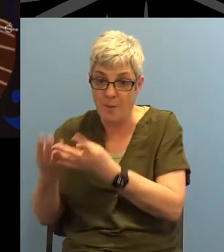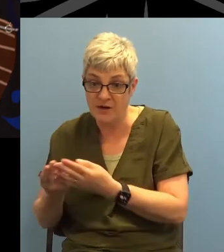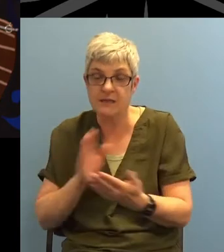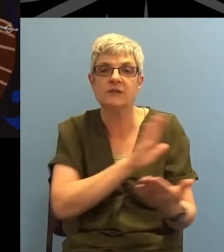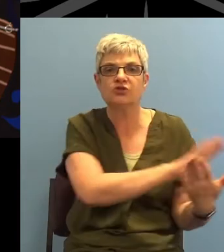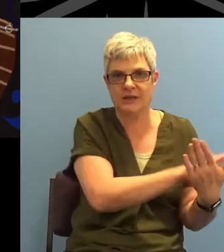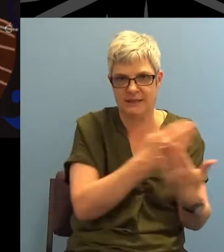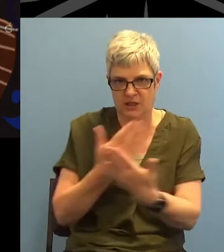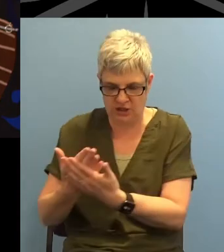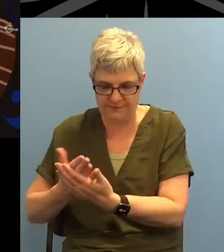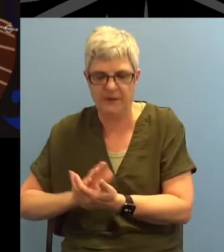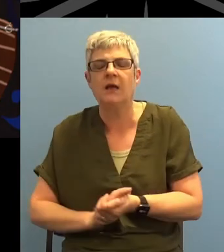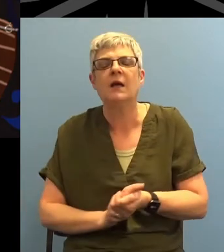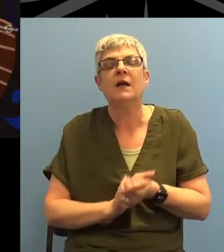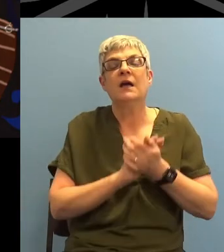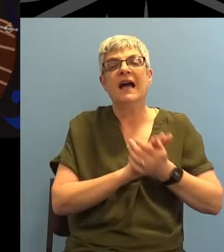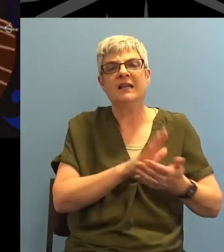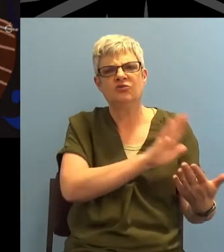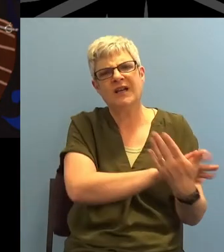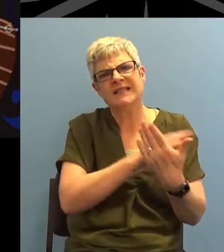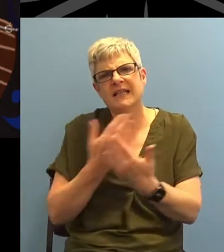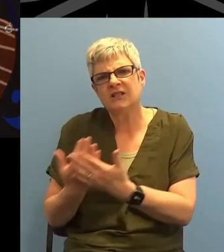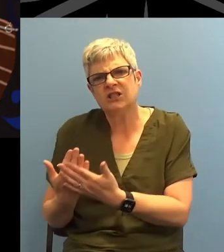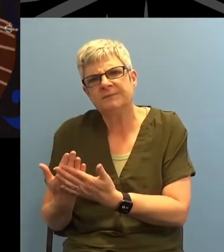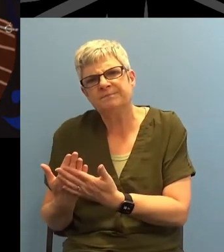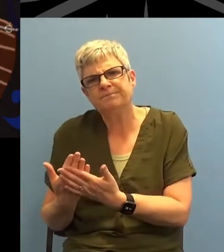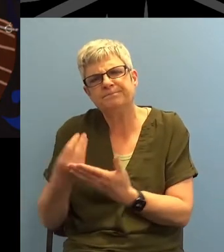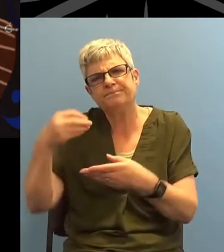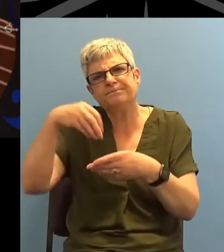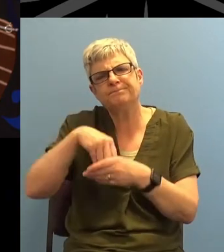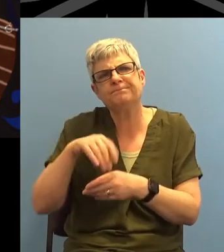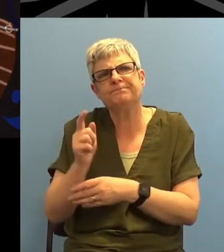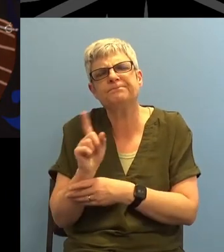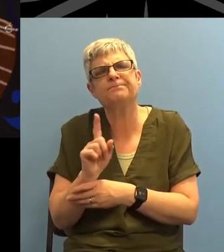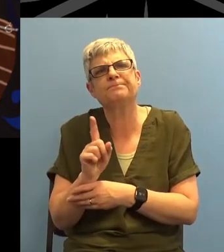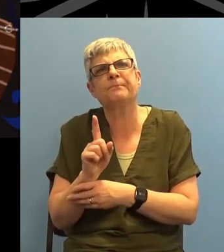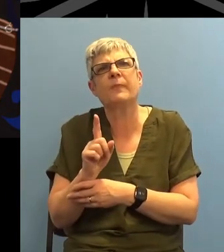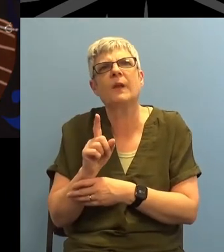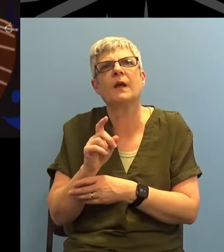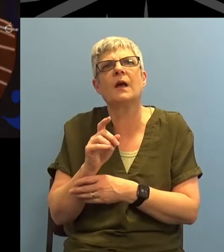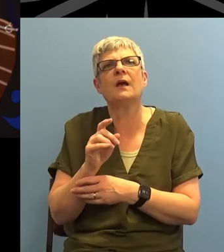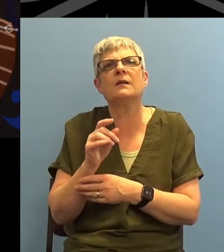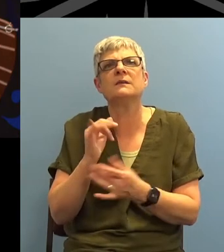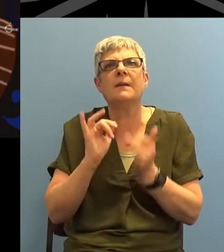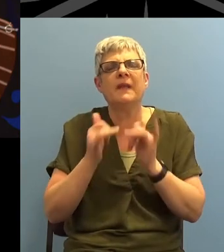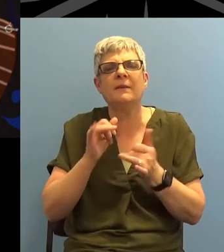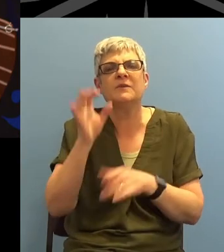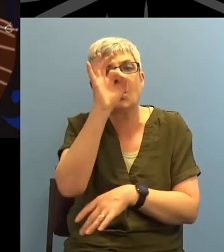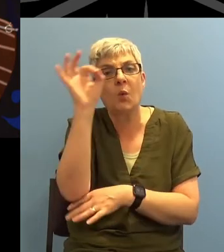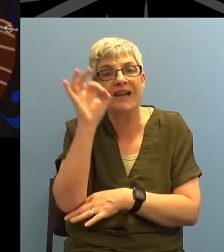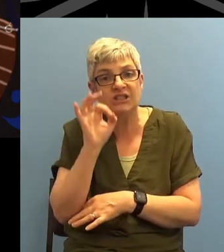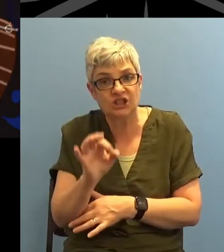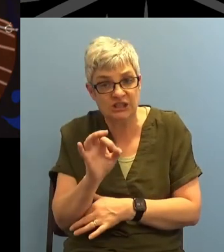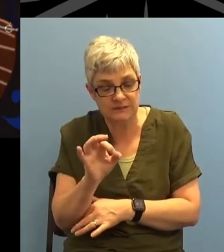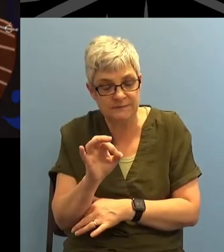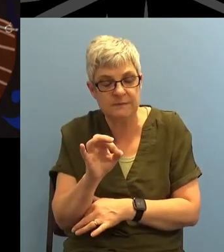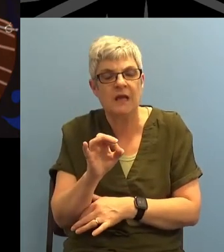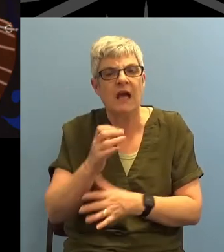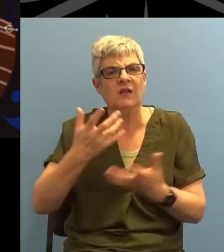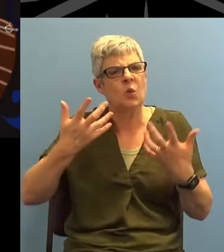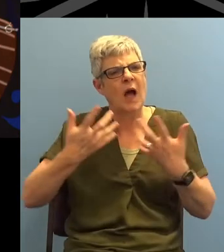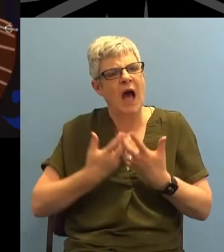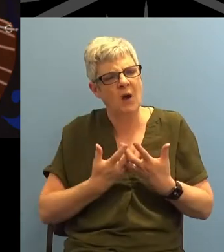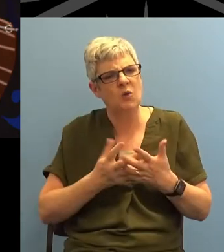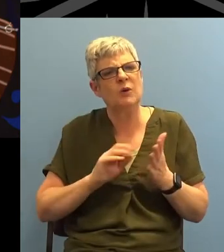any transition, one of the questions is, how shall we